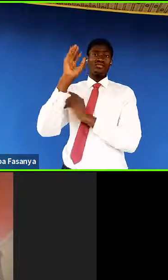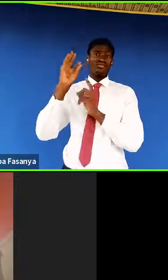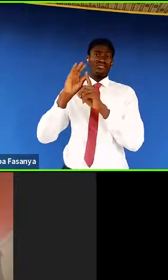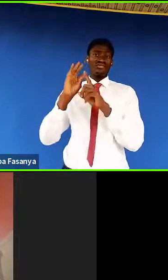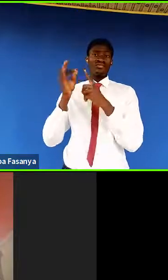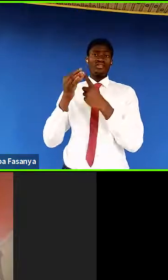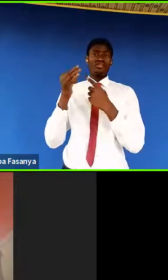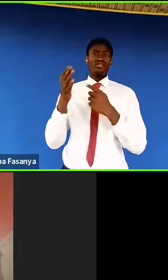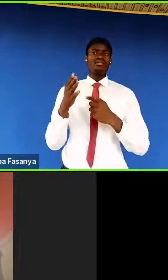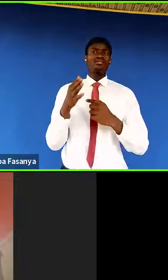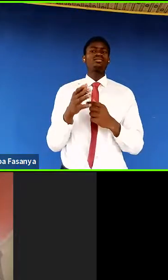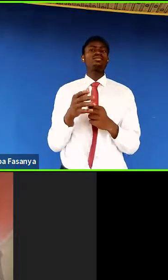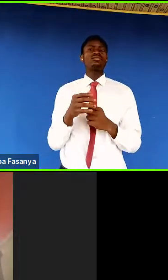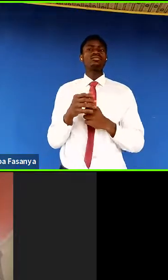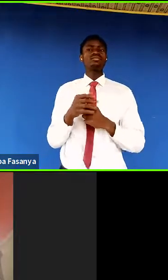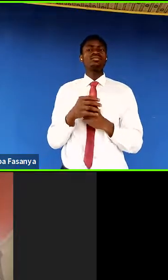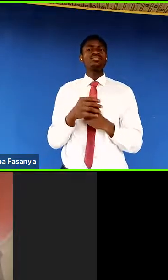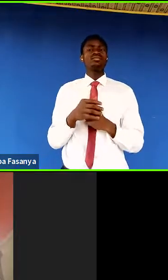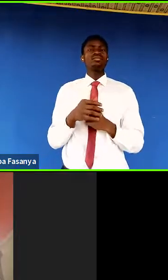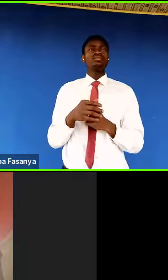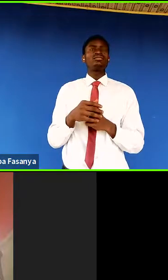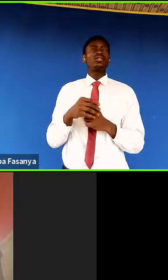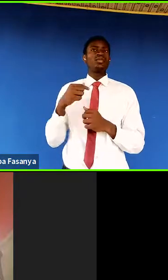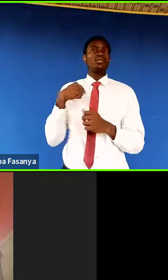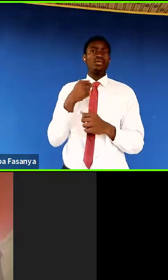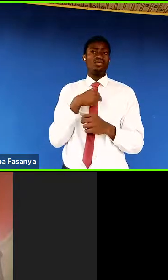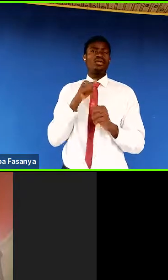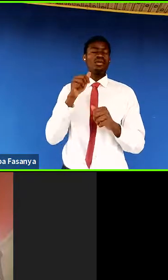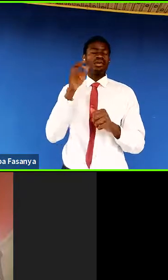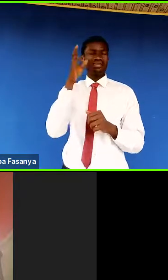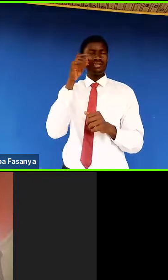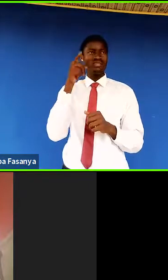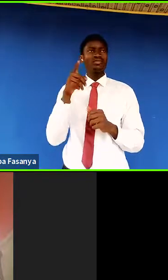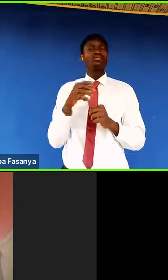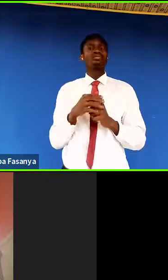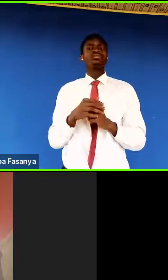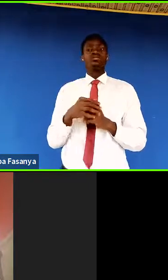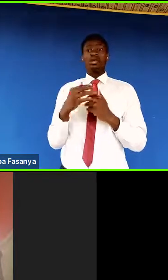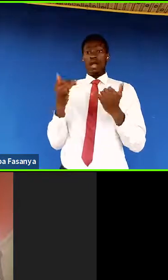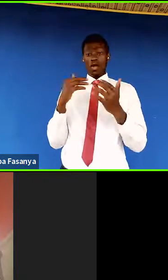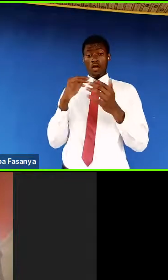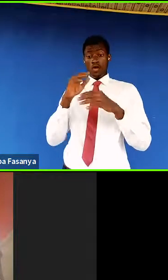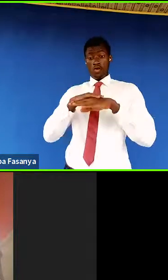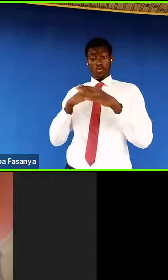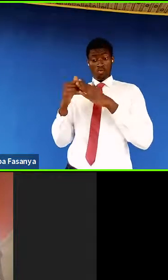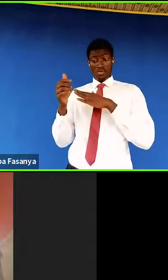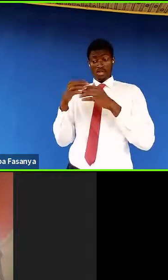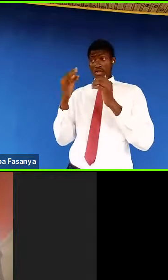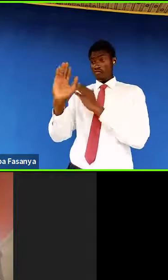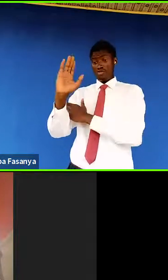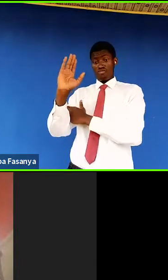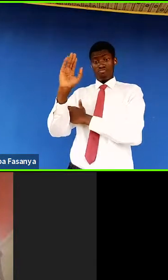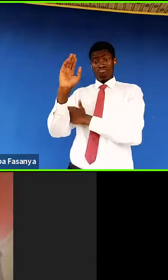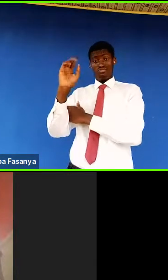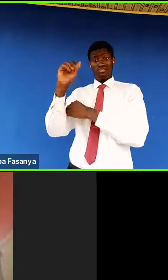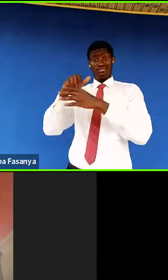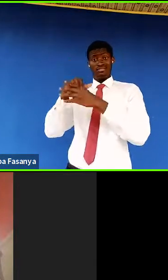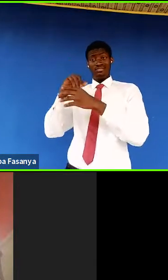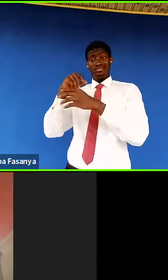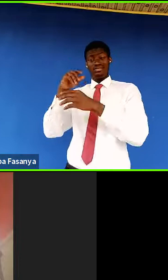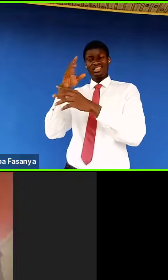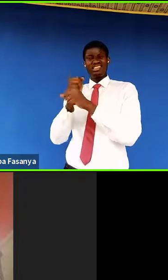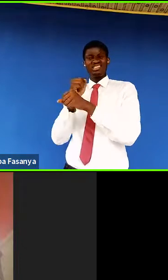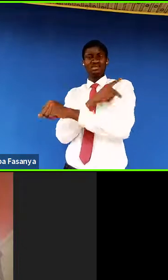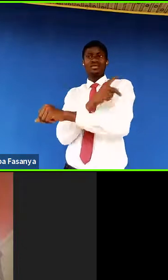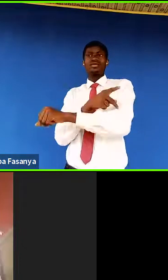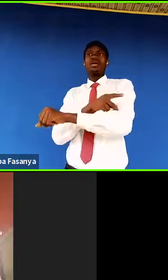Yes, ma'am. Hello, can you hear me? We can. Yes, there's definitely a God factor. All right, so what happened last year, for